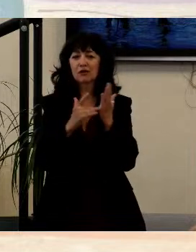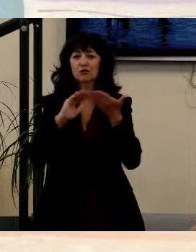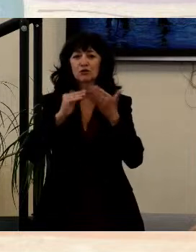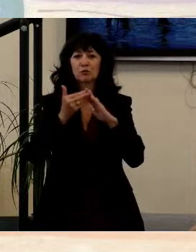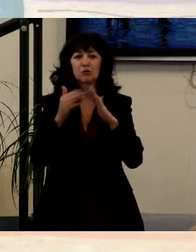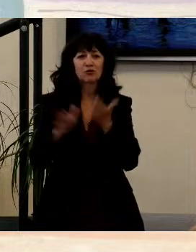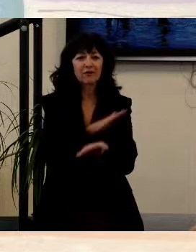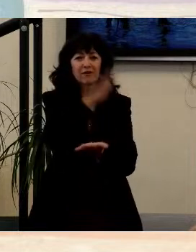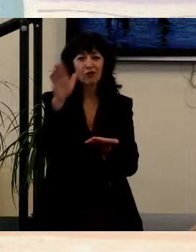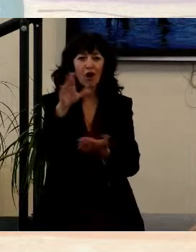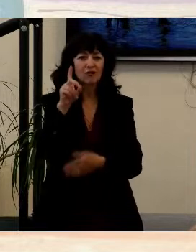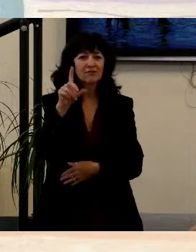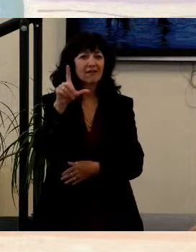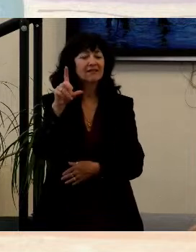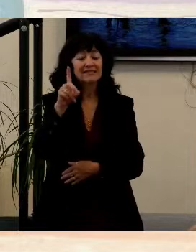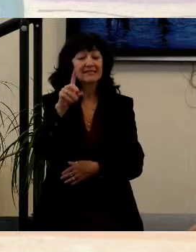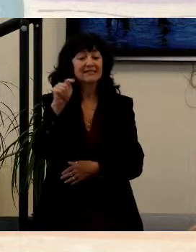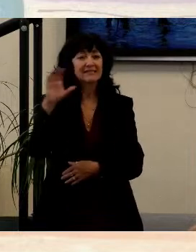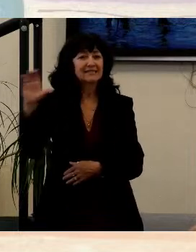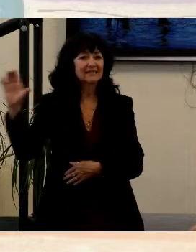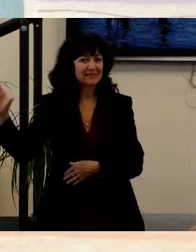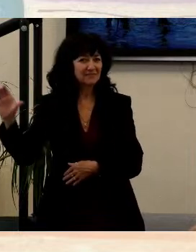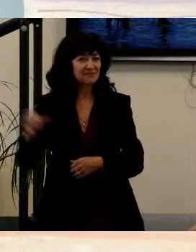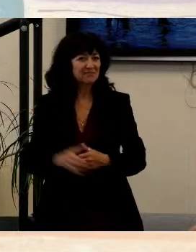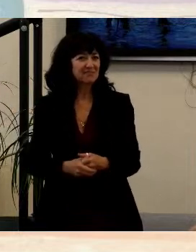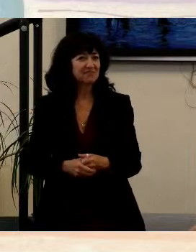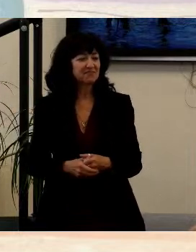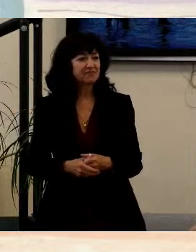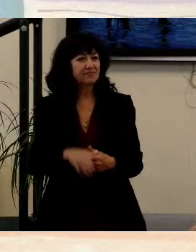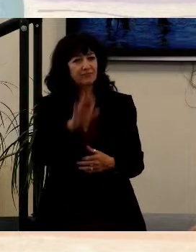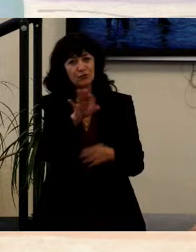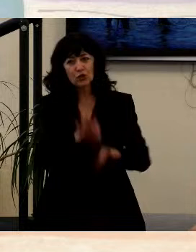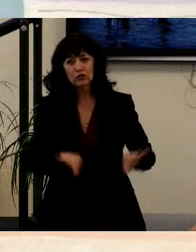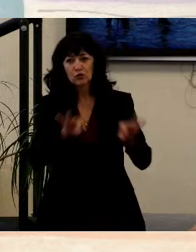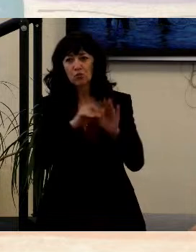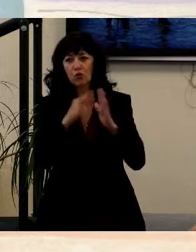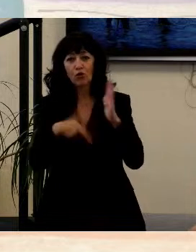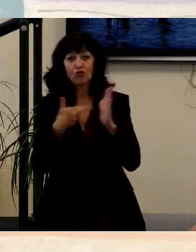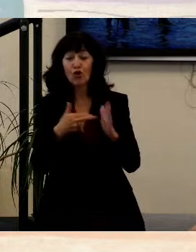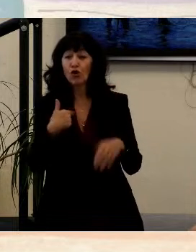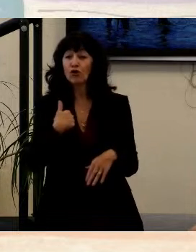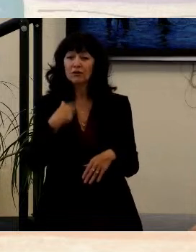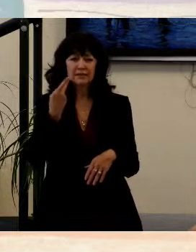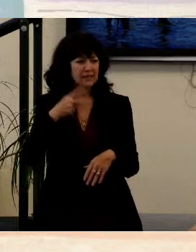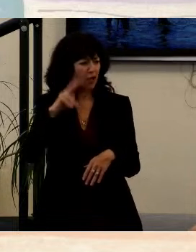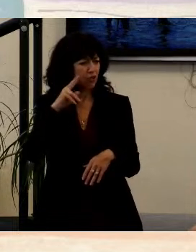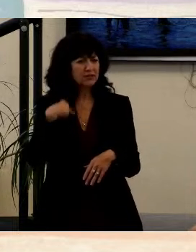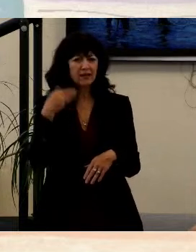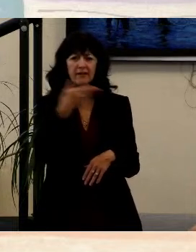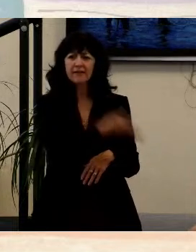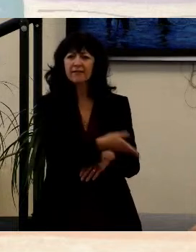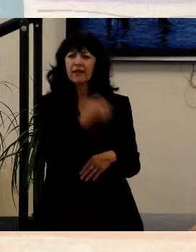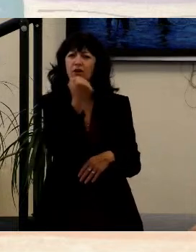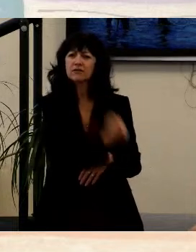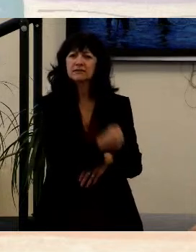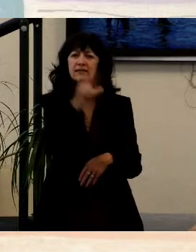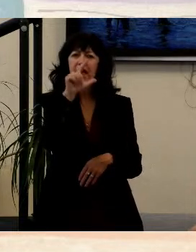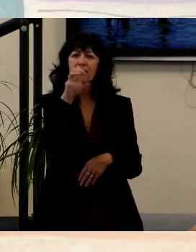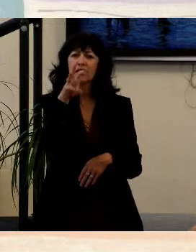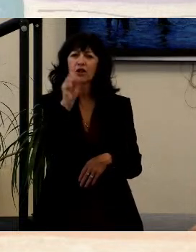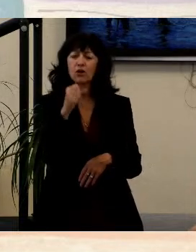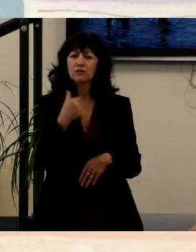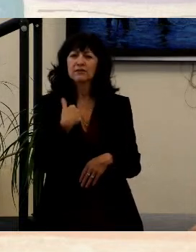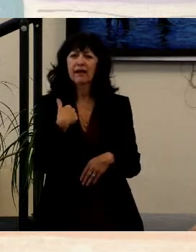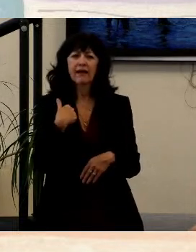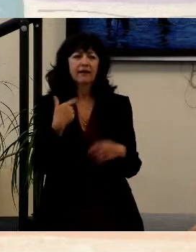work that you do. This tour, this statewide tour, I was in Lewis just the other day, and we had a big press conference with bill signings